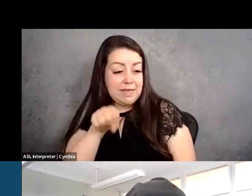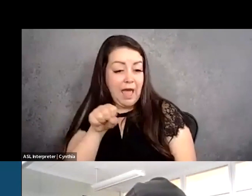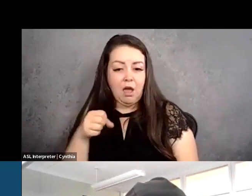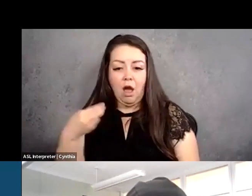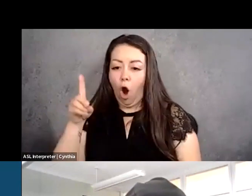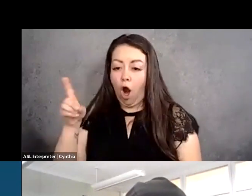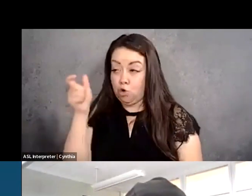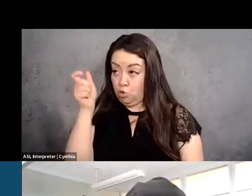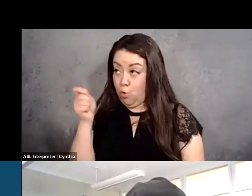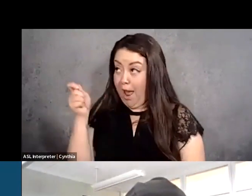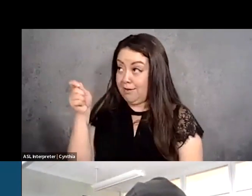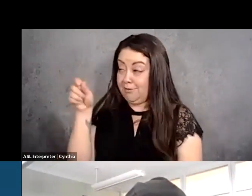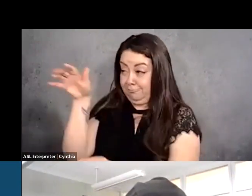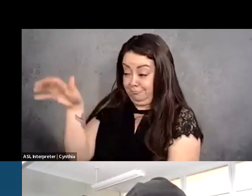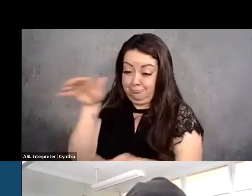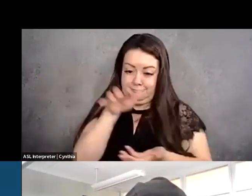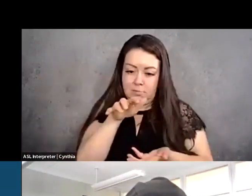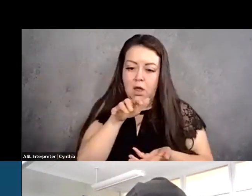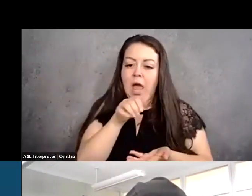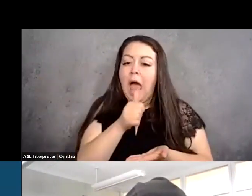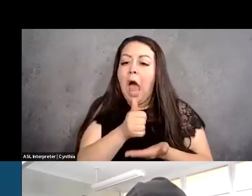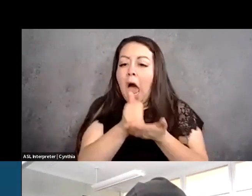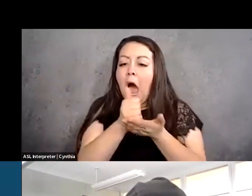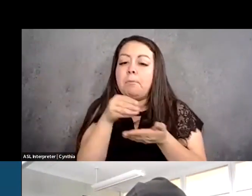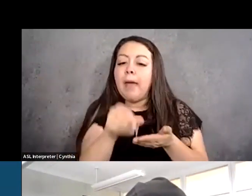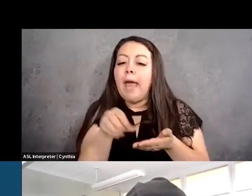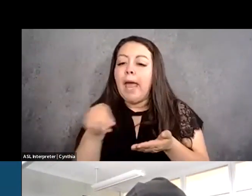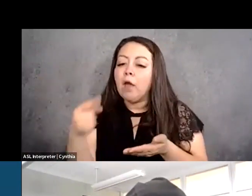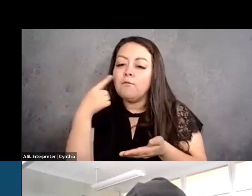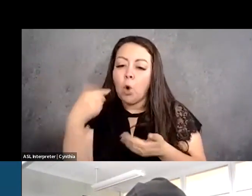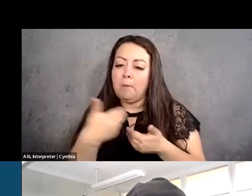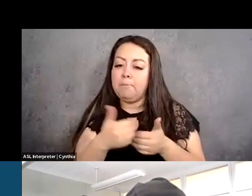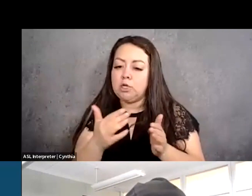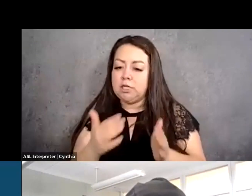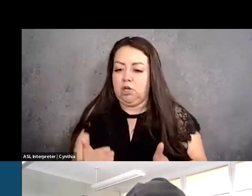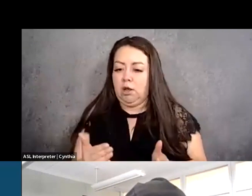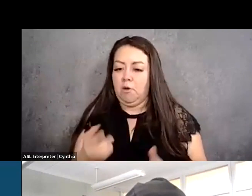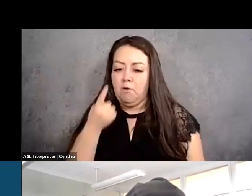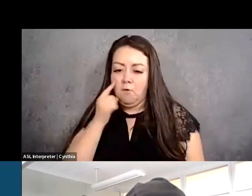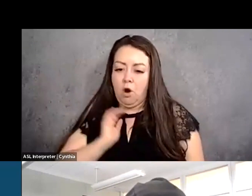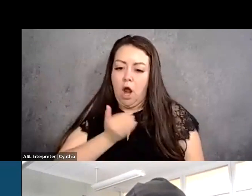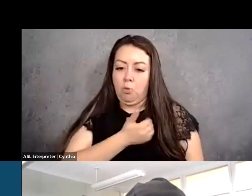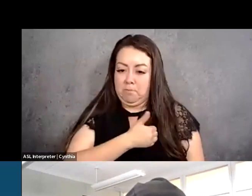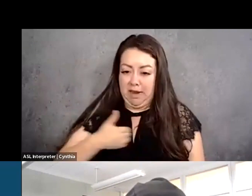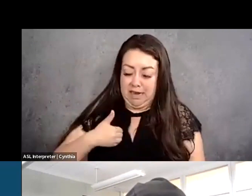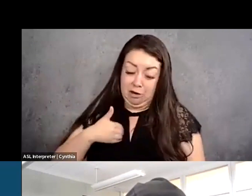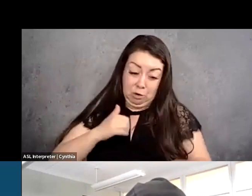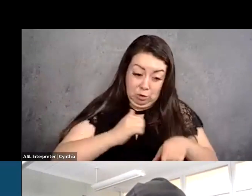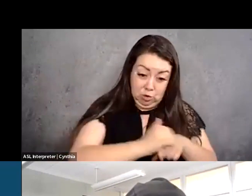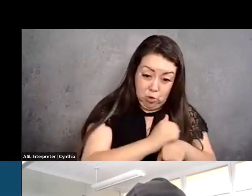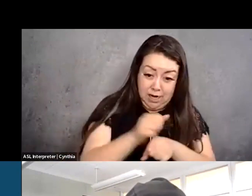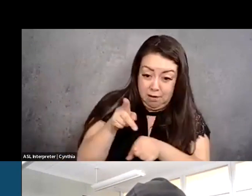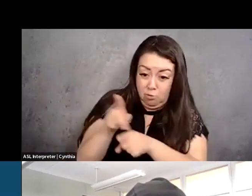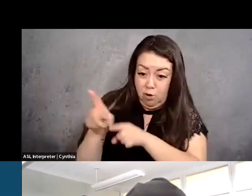grant award to support participation from our members because, training and professional development is an